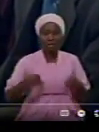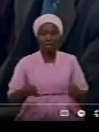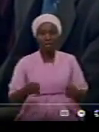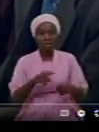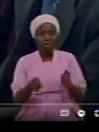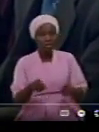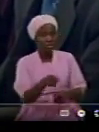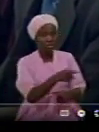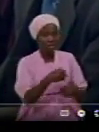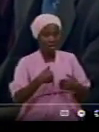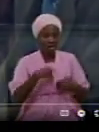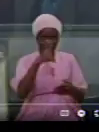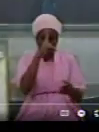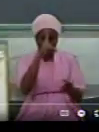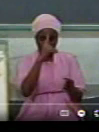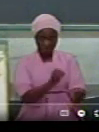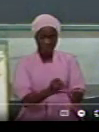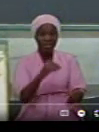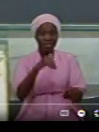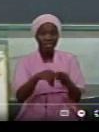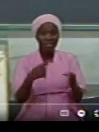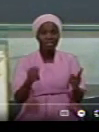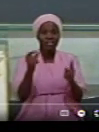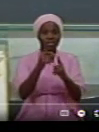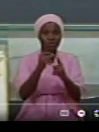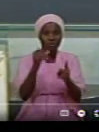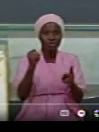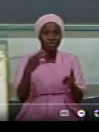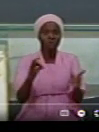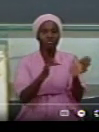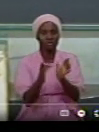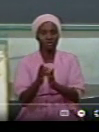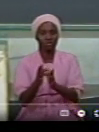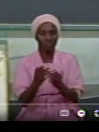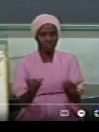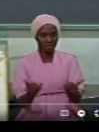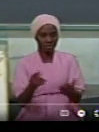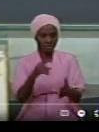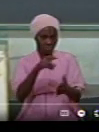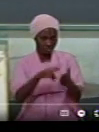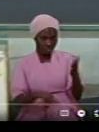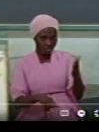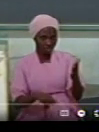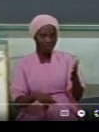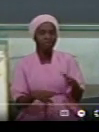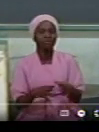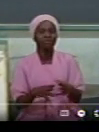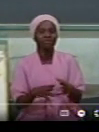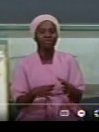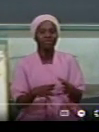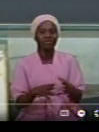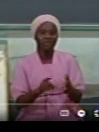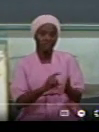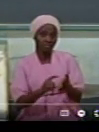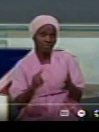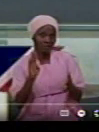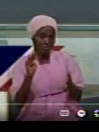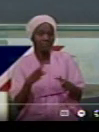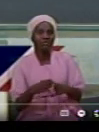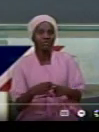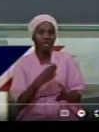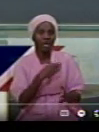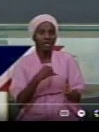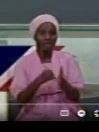of Jesus. Look at the latter part of verse 14. And it came to pass that as